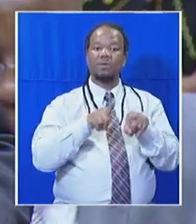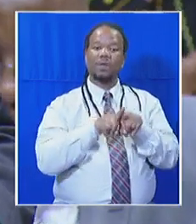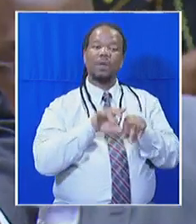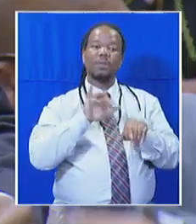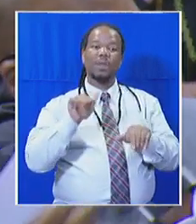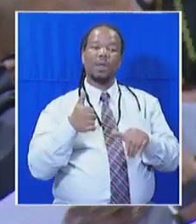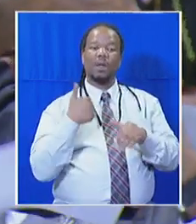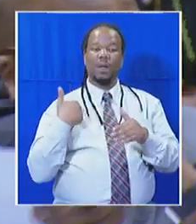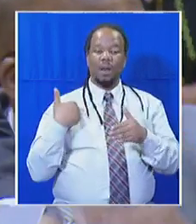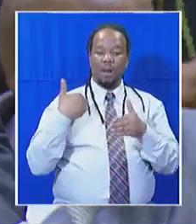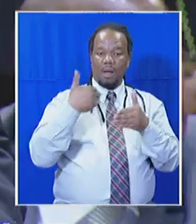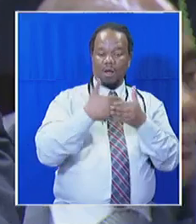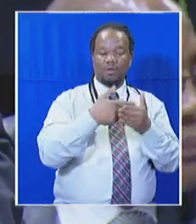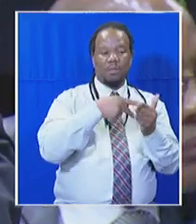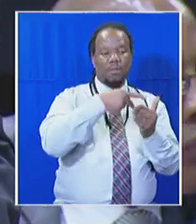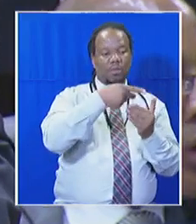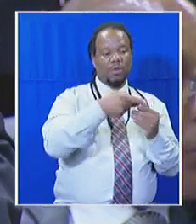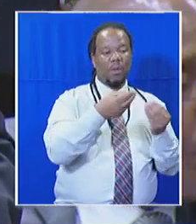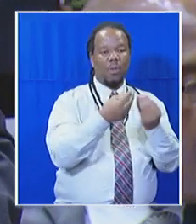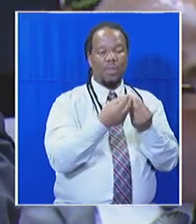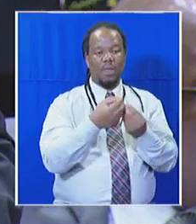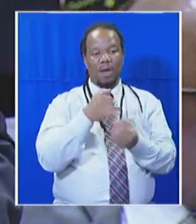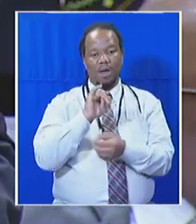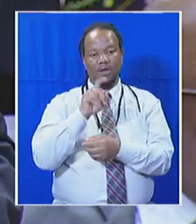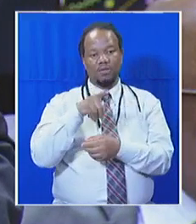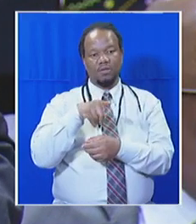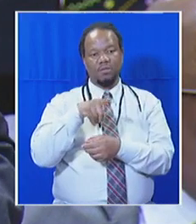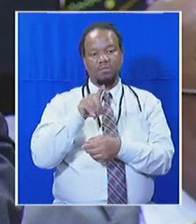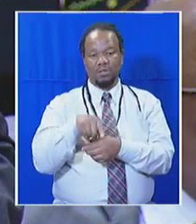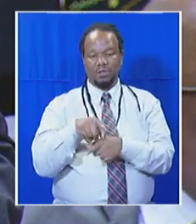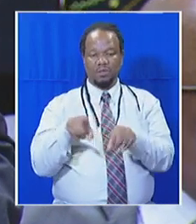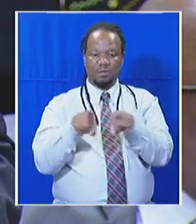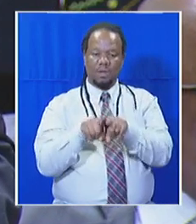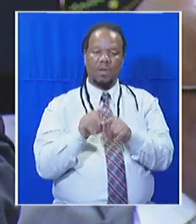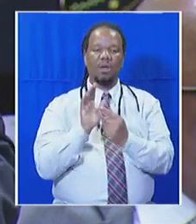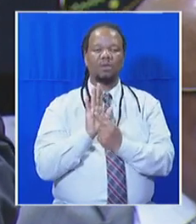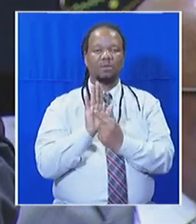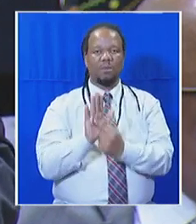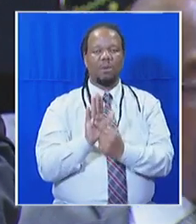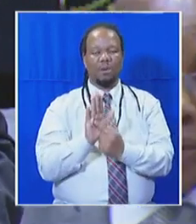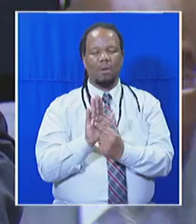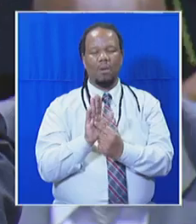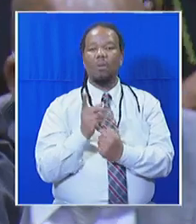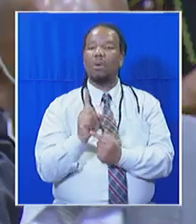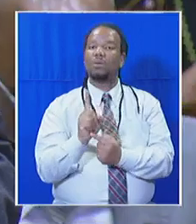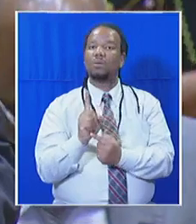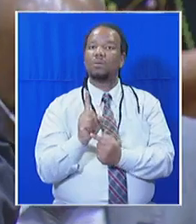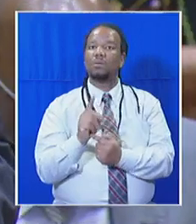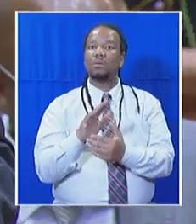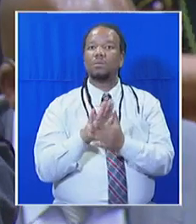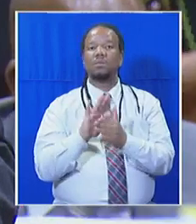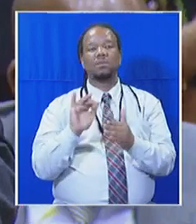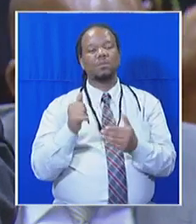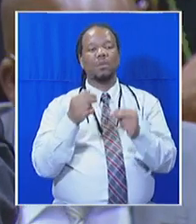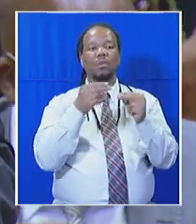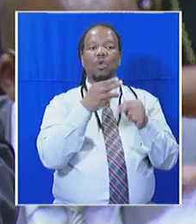projects with their IDPs. Some examples include Ngome